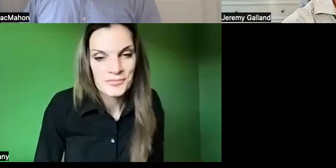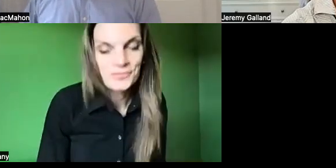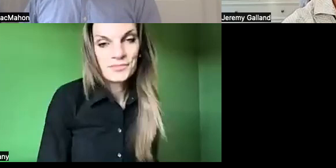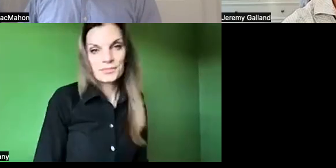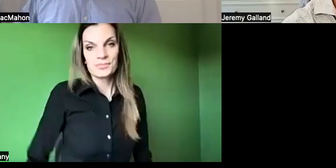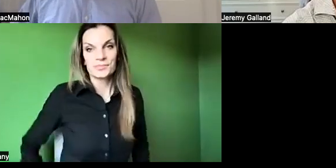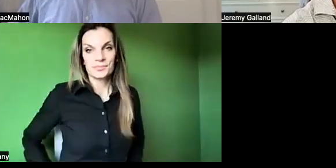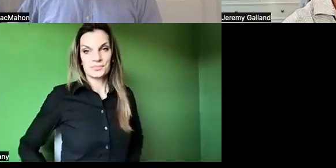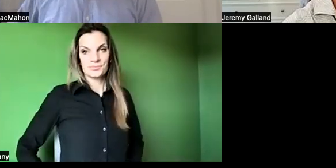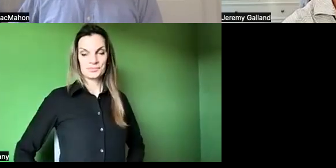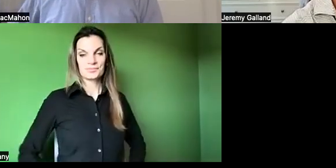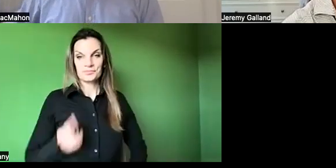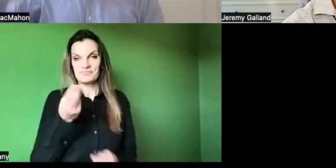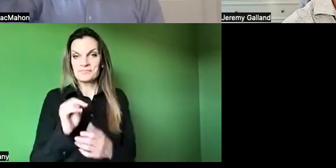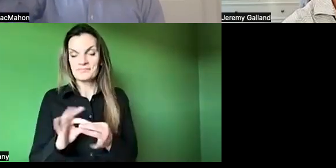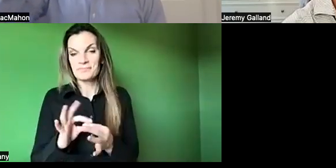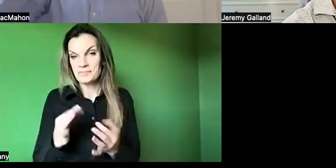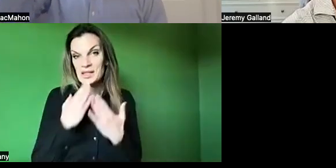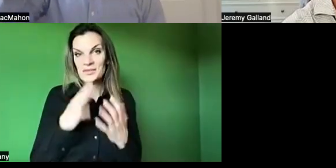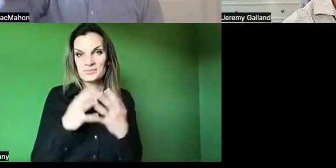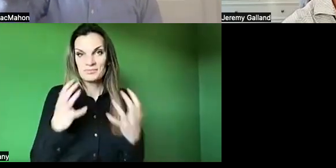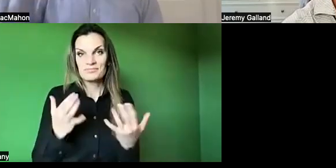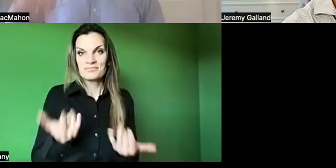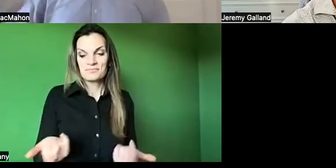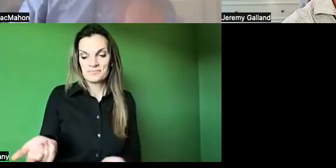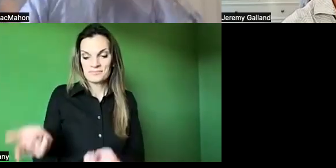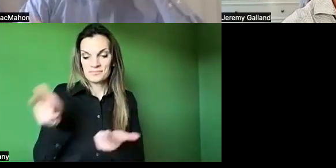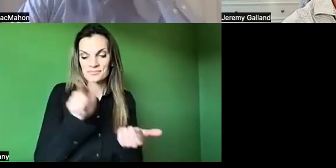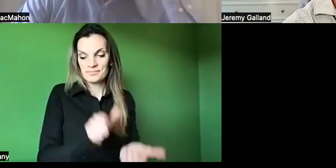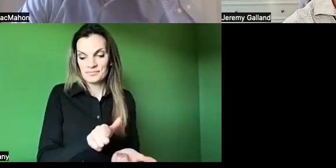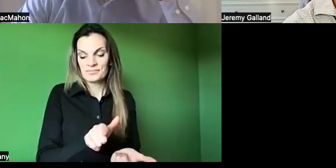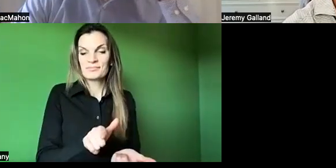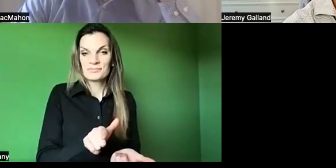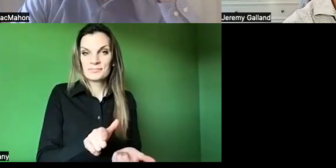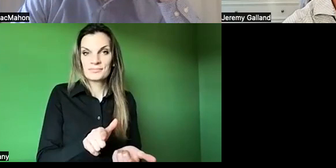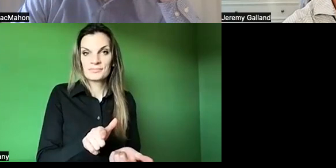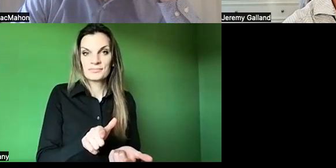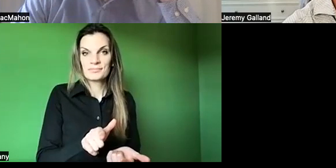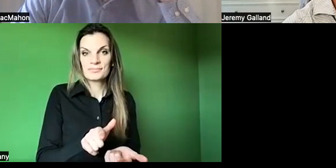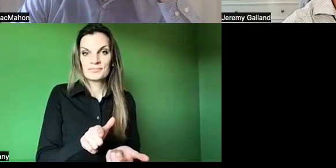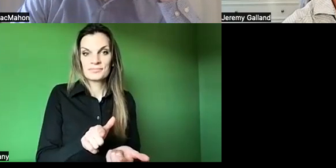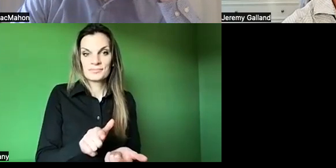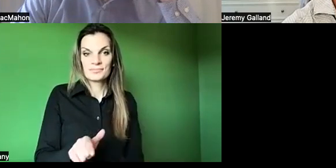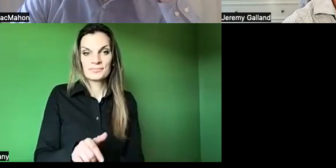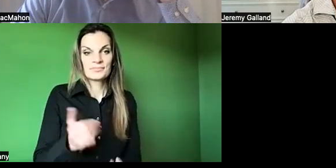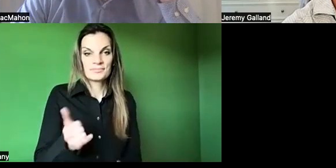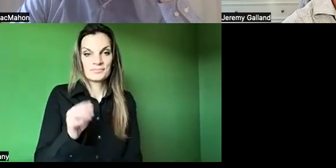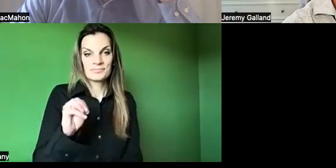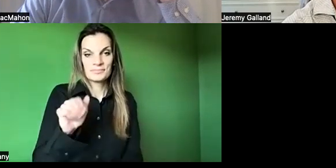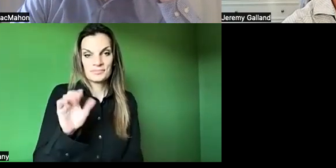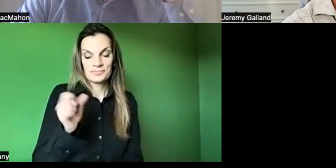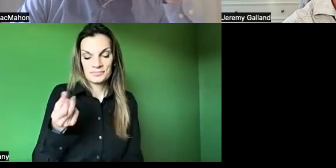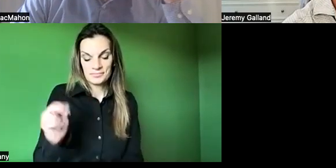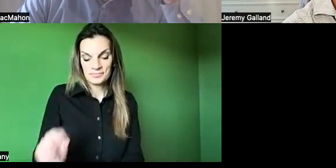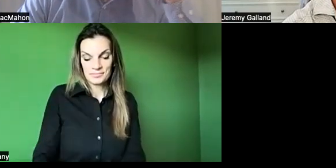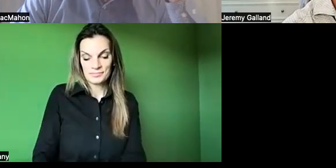Okay, thank you very much. Okay, so this next question is going to start with you, Mr. MacMahon. Here's the question.